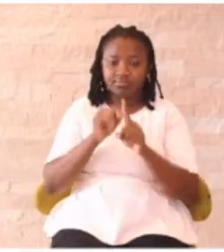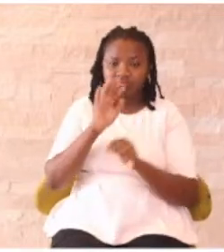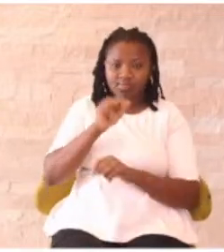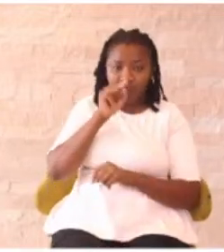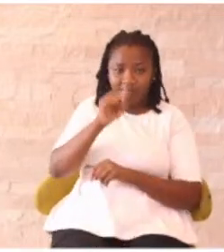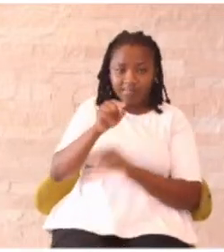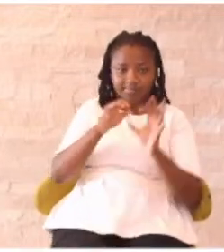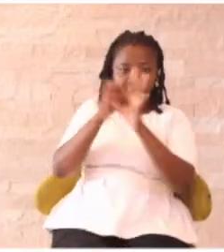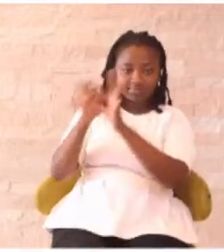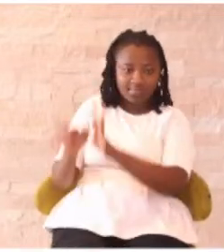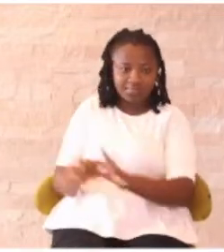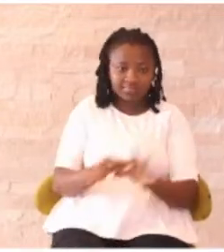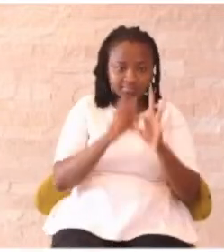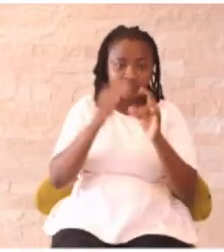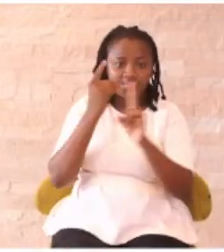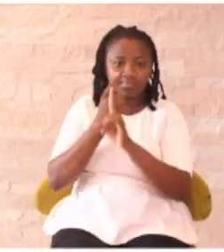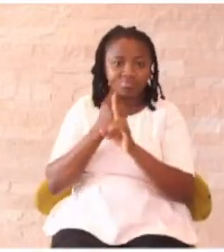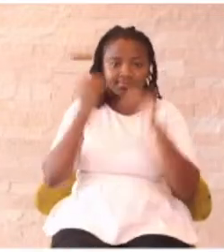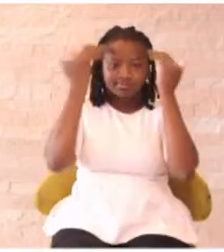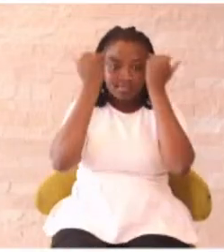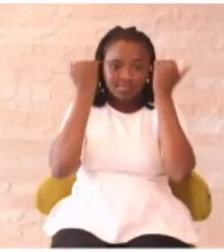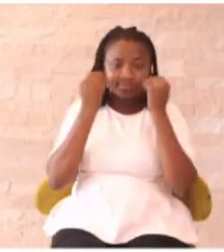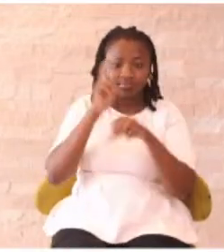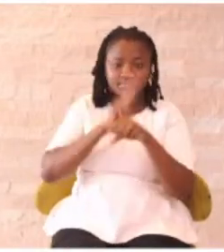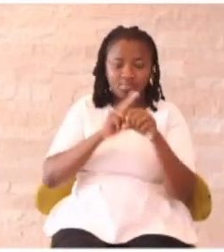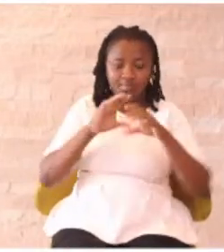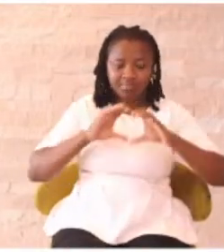the various court users committees are coming up with